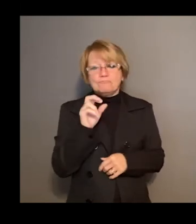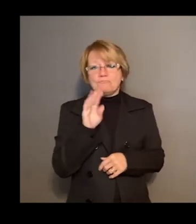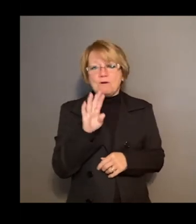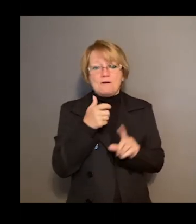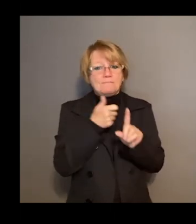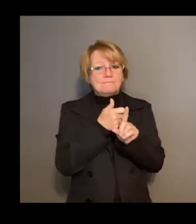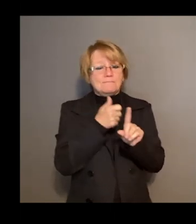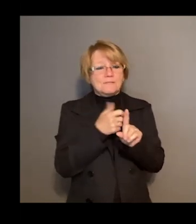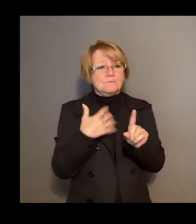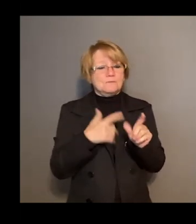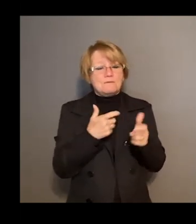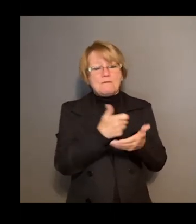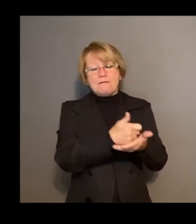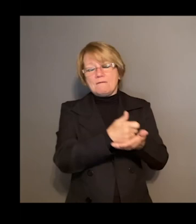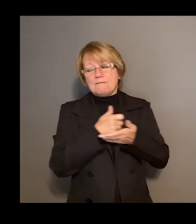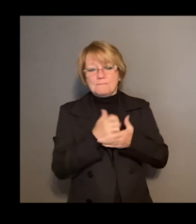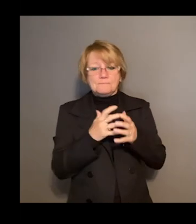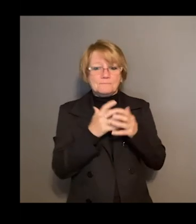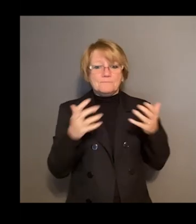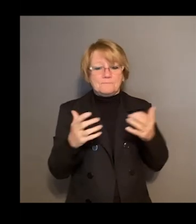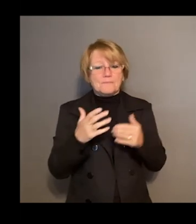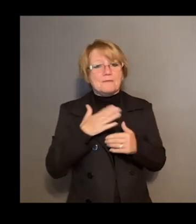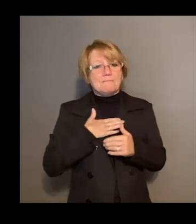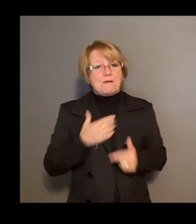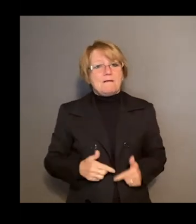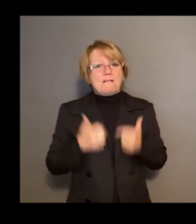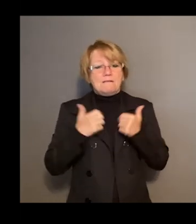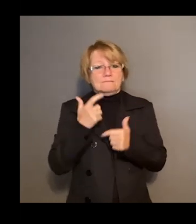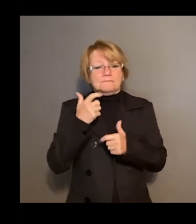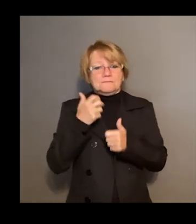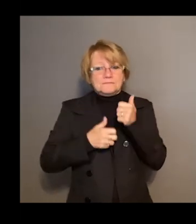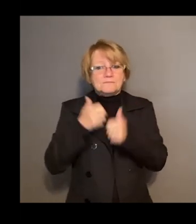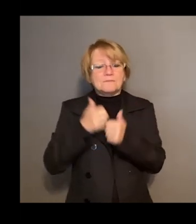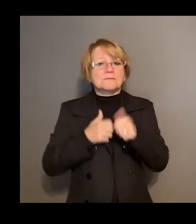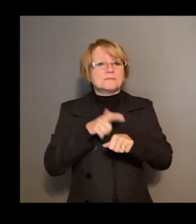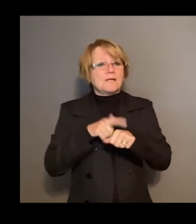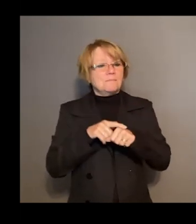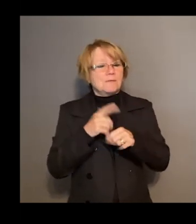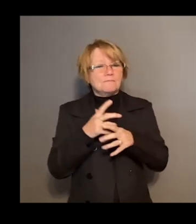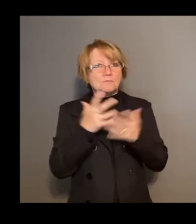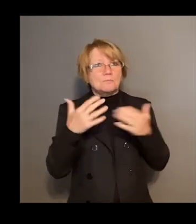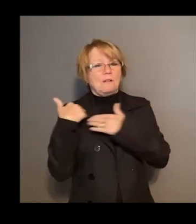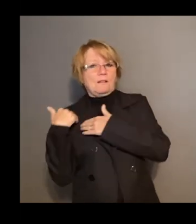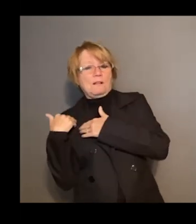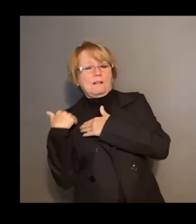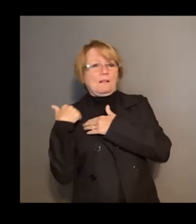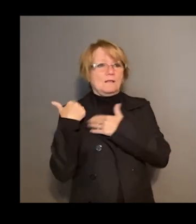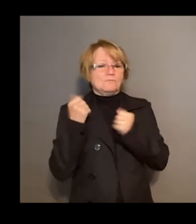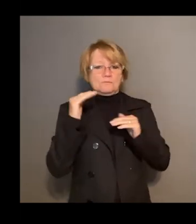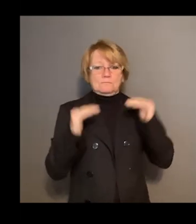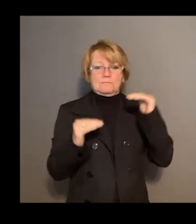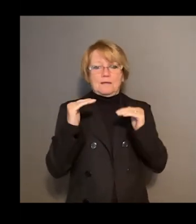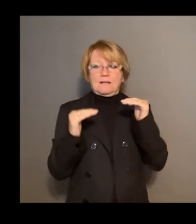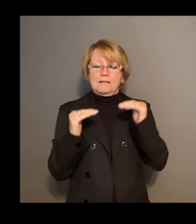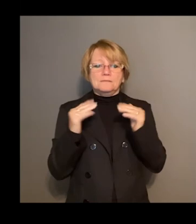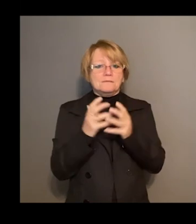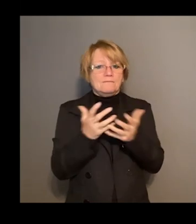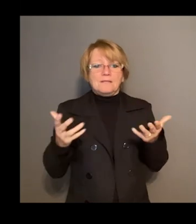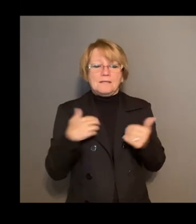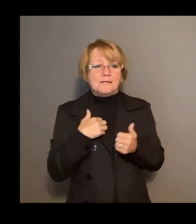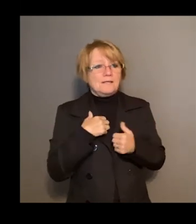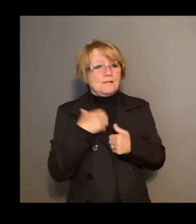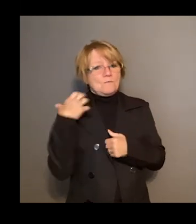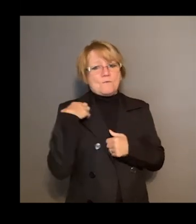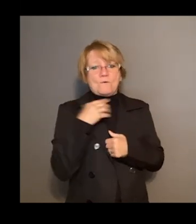2019. And yeah, man, just Rob was a big help in my life, man. Definitely me. I had a tough road, you know, just too much on my plate